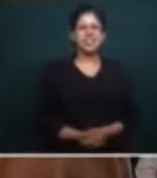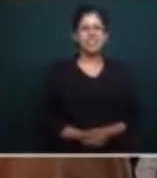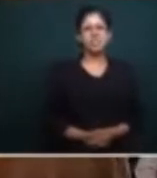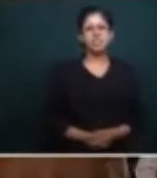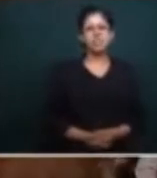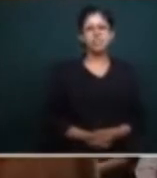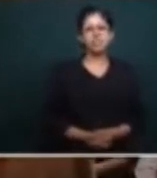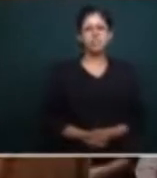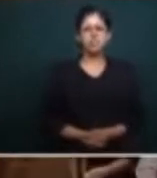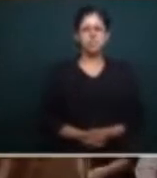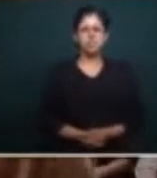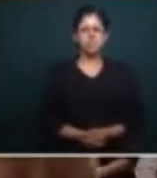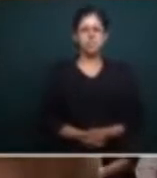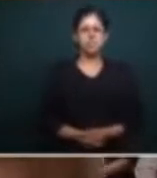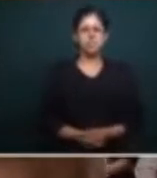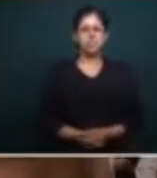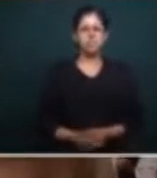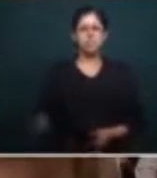he said good morning.